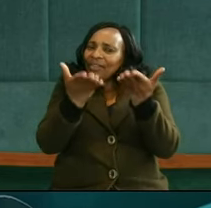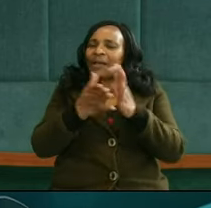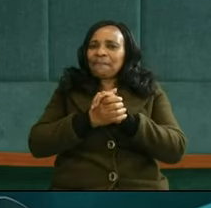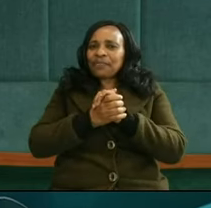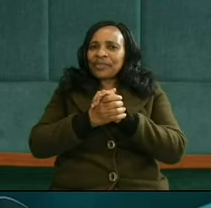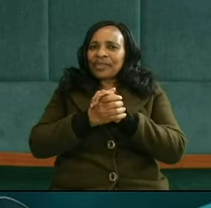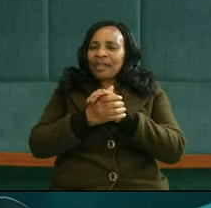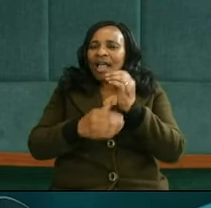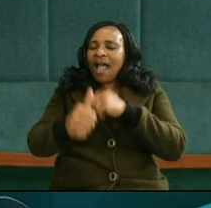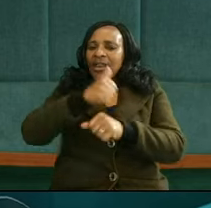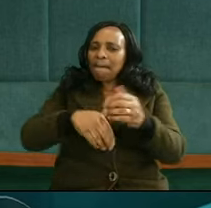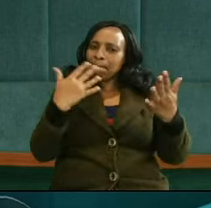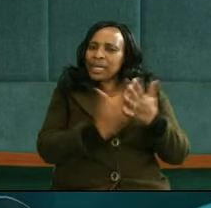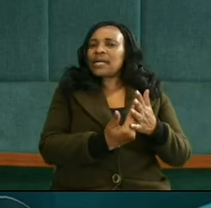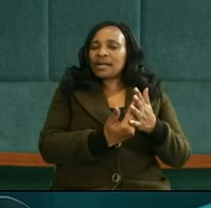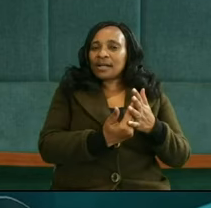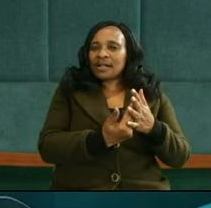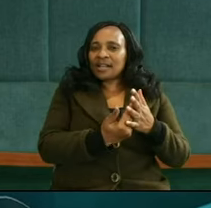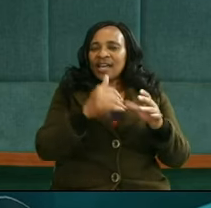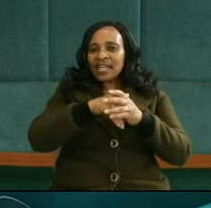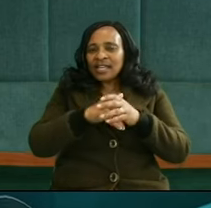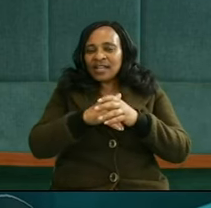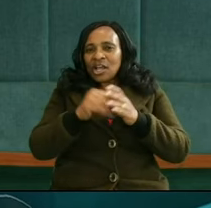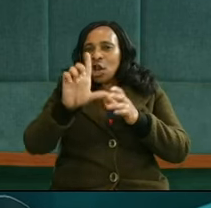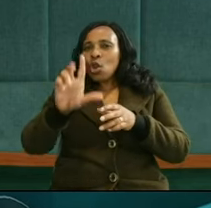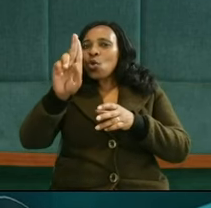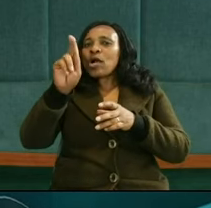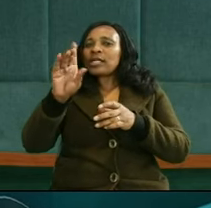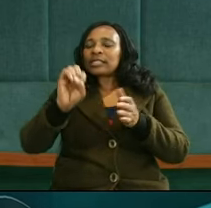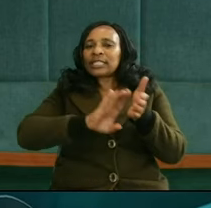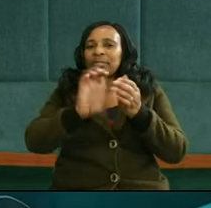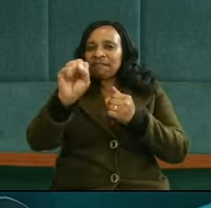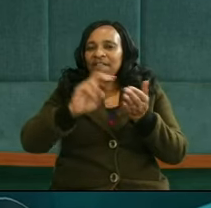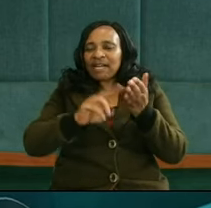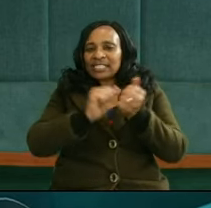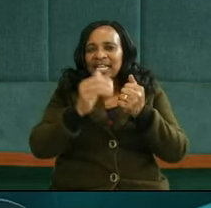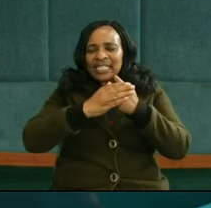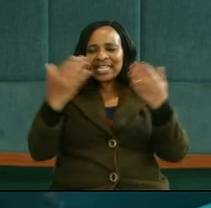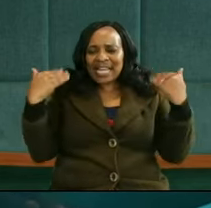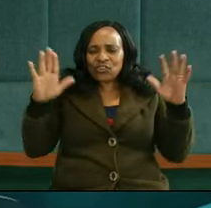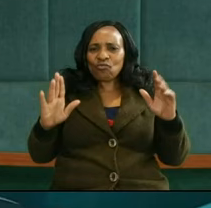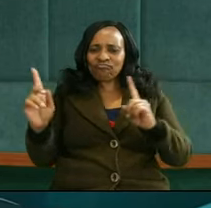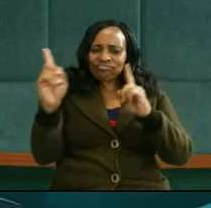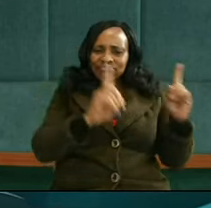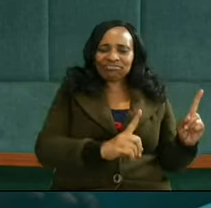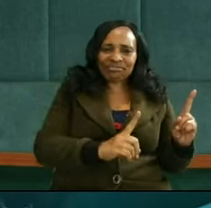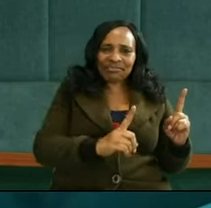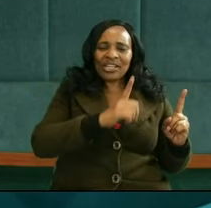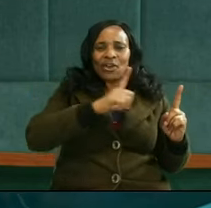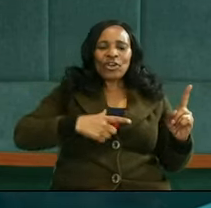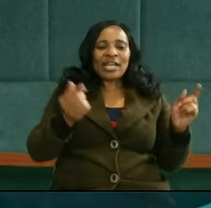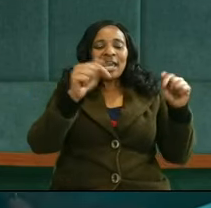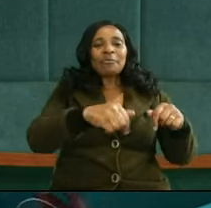are put behind bars in the book of Acts chapter 5 and verse 19. An angel of the Lord came into that prison